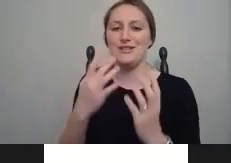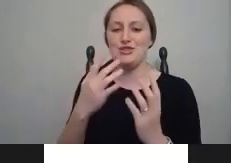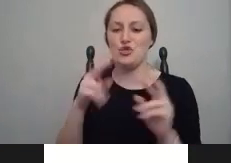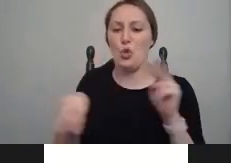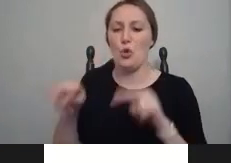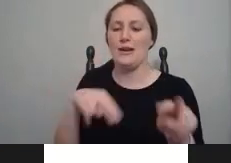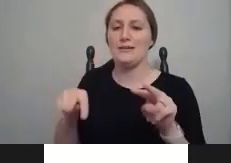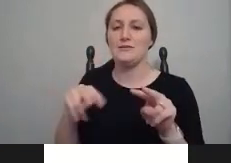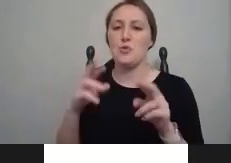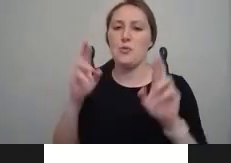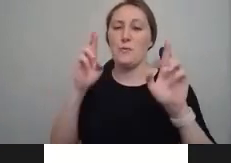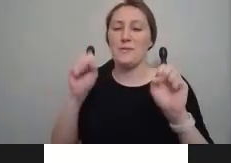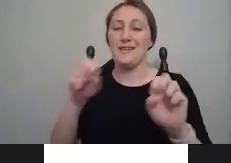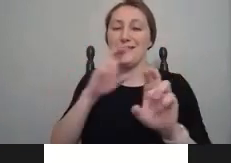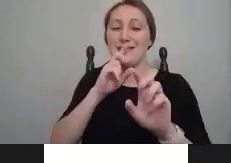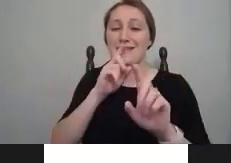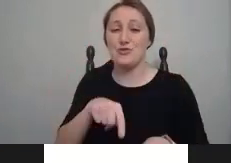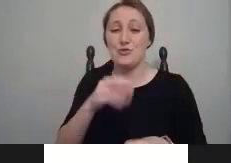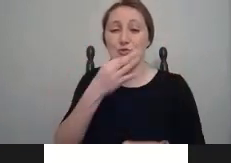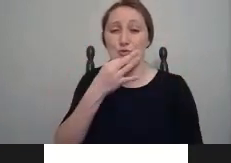answer that question soon, though.